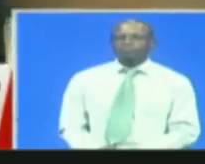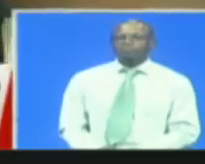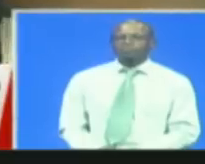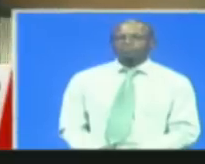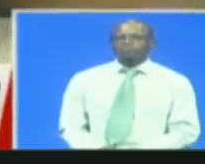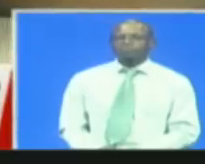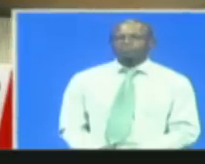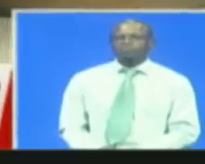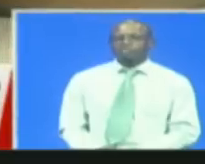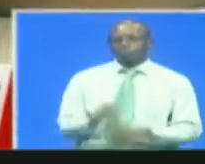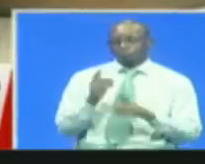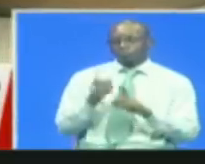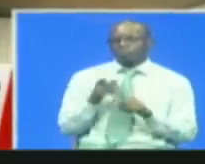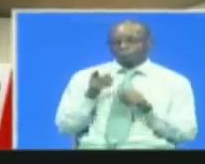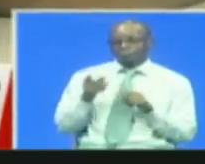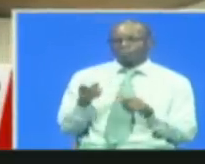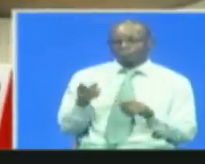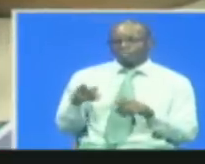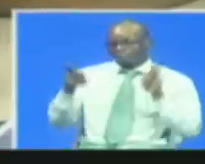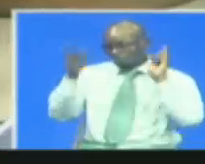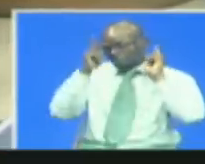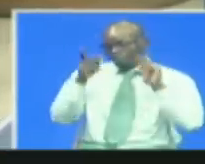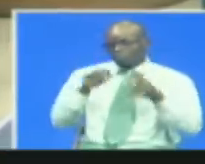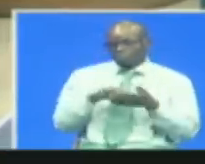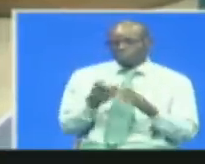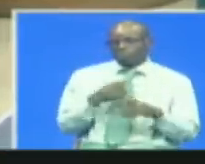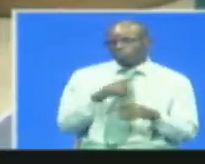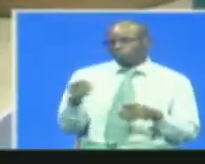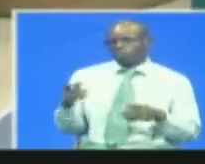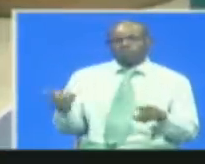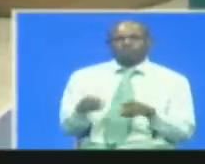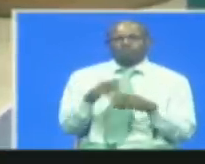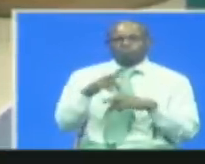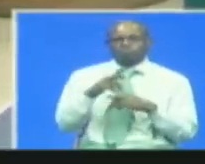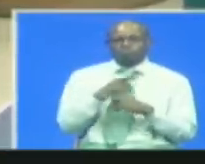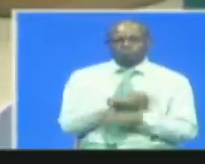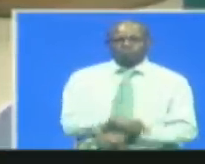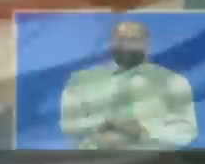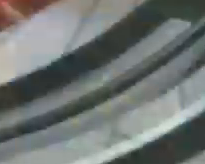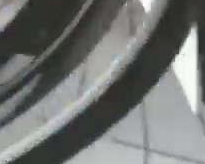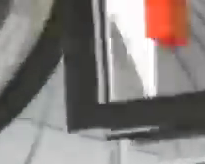From Matungu, NTV Tonight takes a quick break. It's 22 minutes past the hour. We'll be back shortly.